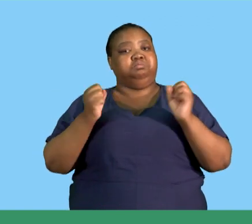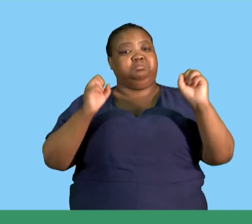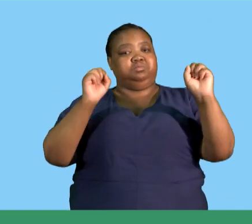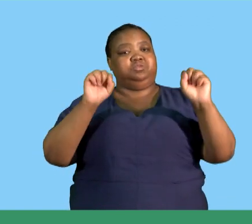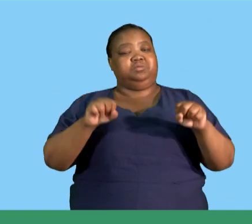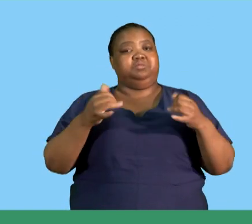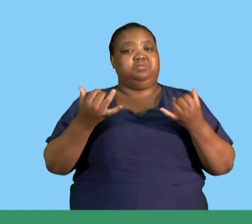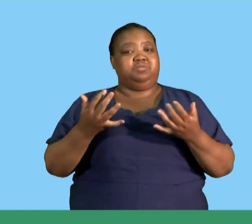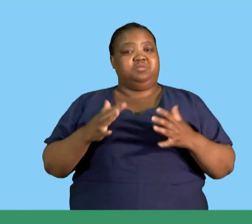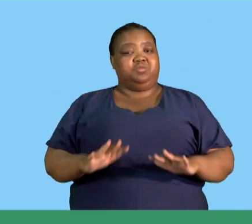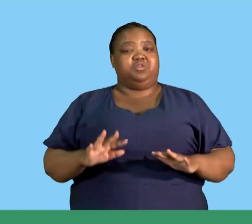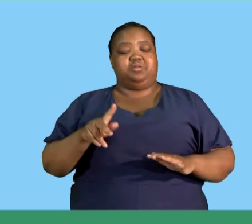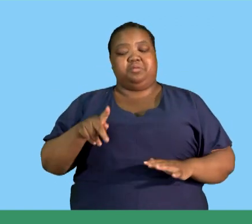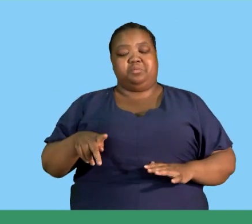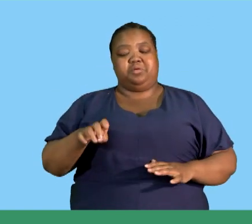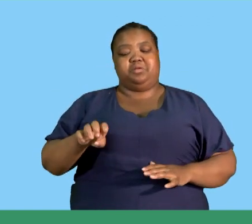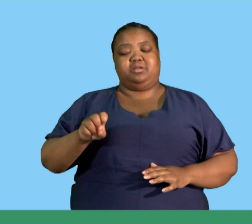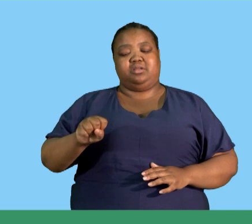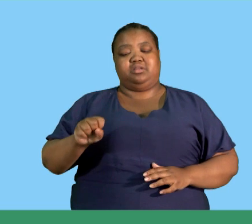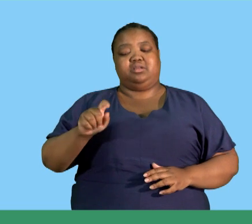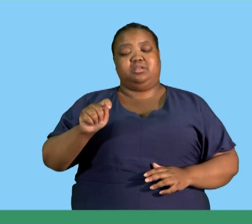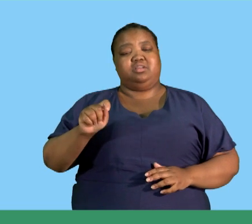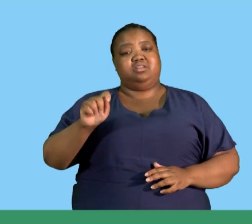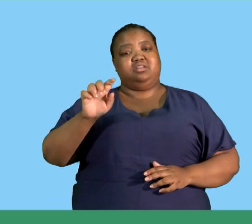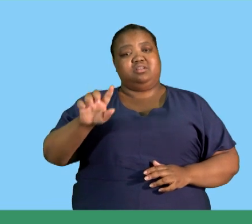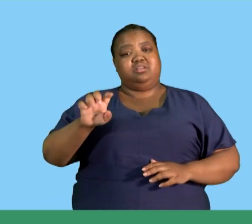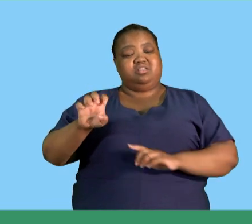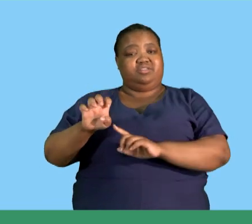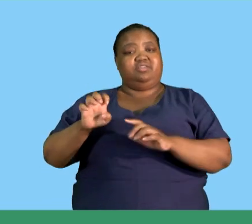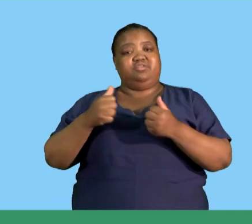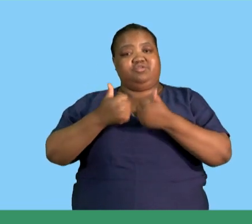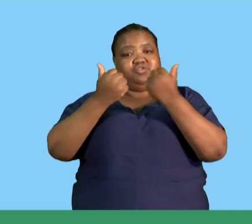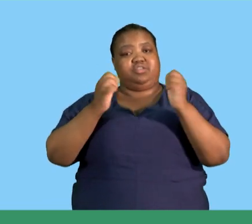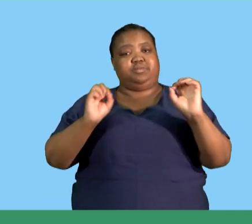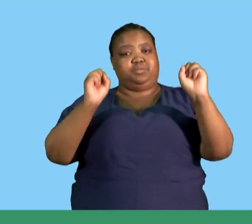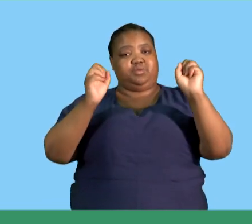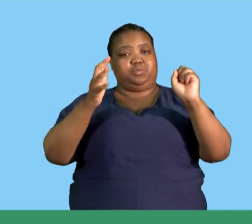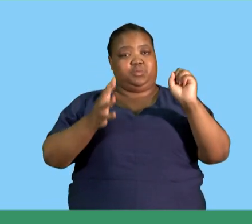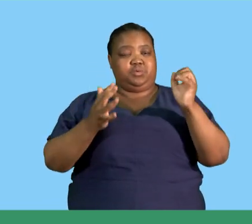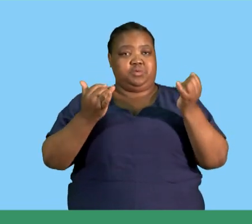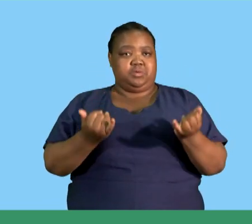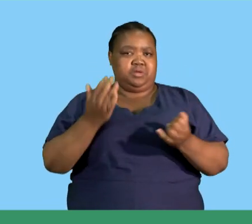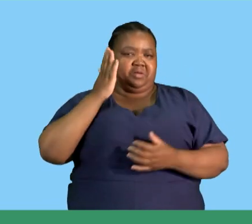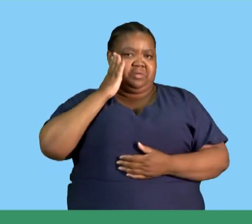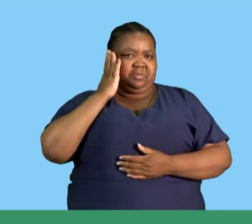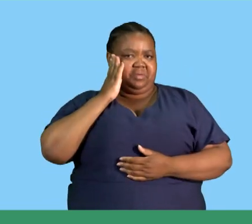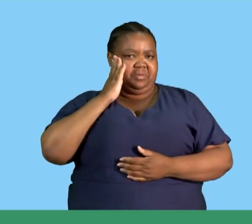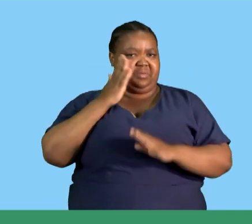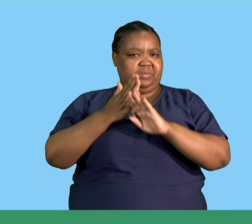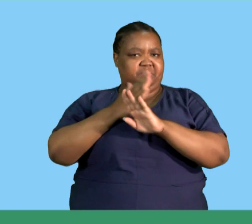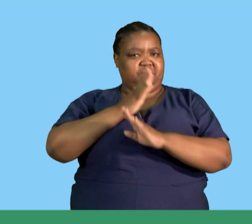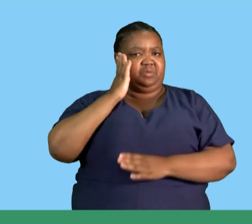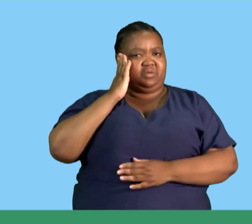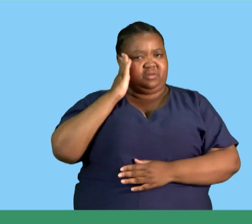recommend recommendations to deal with the personal challenges. Right, pre-knowledge, this is what